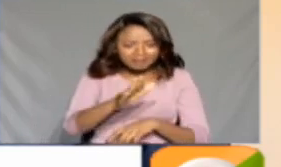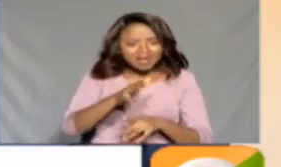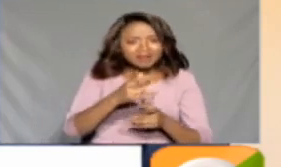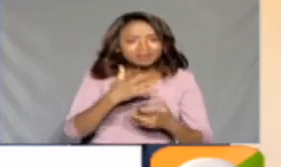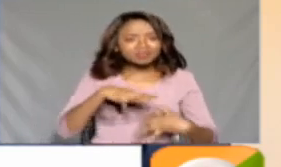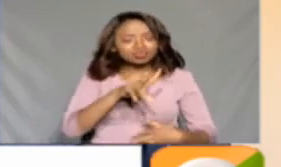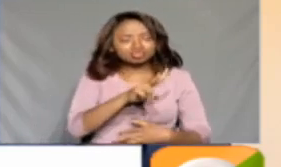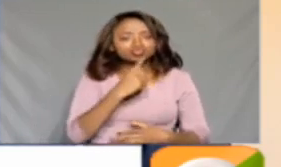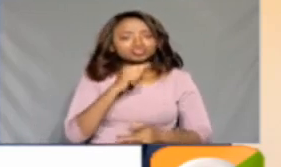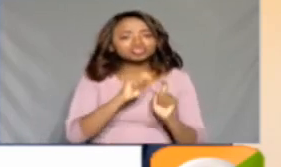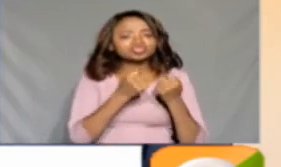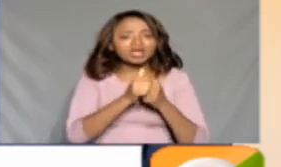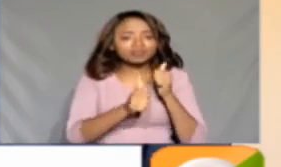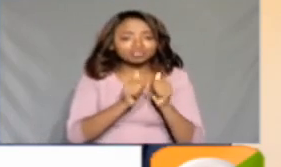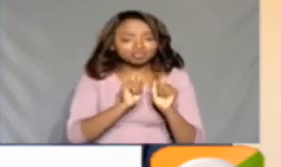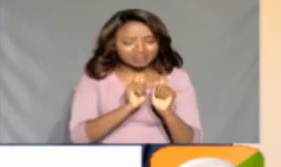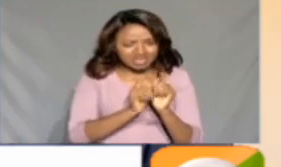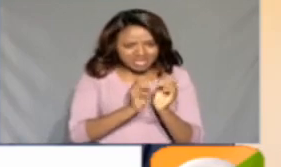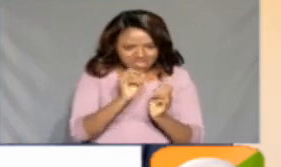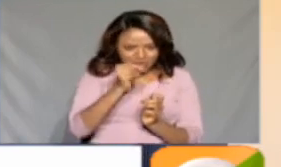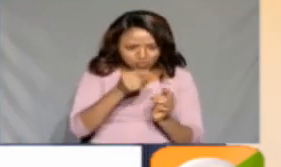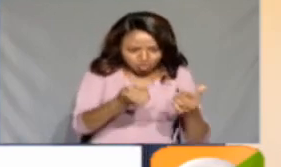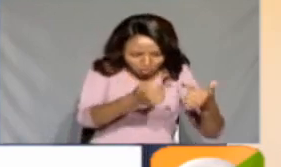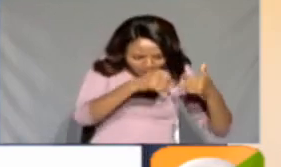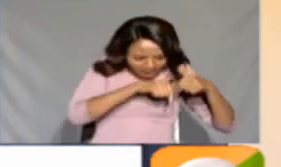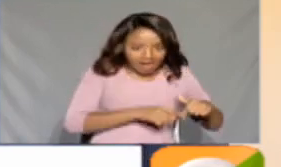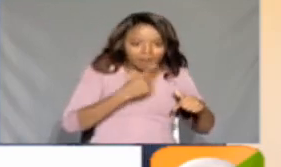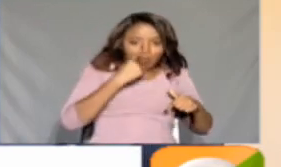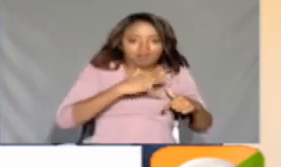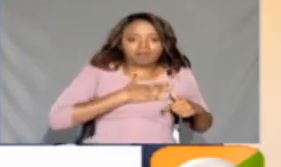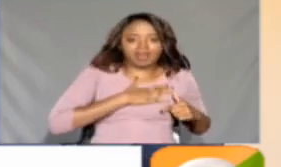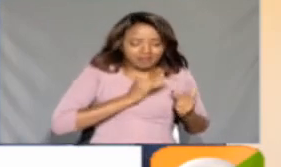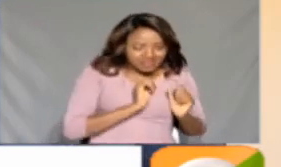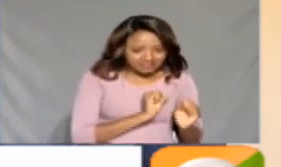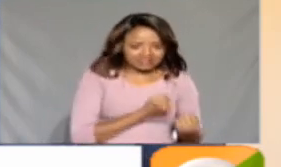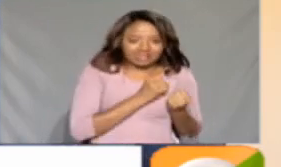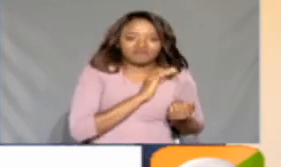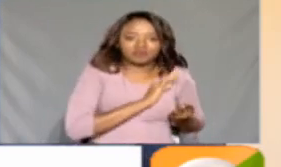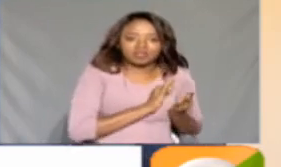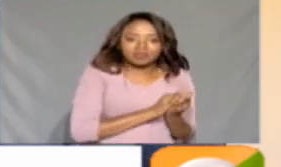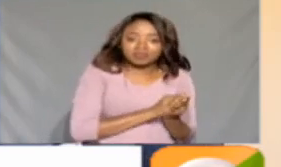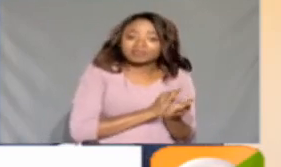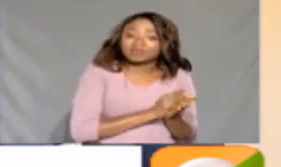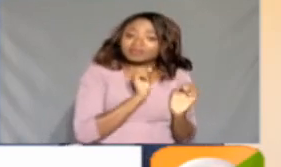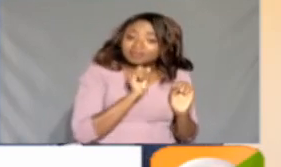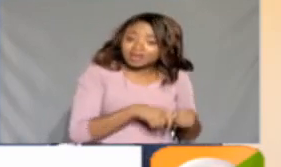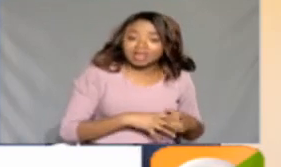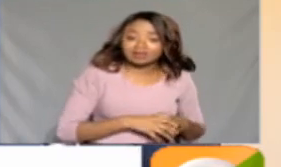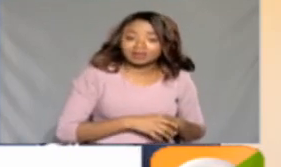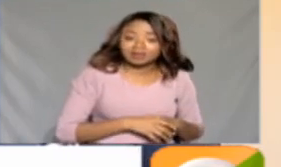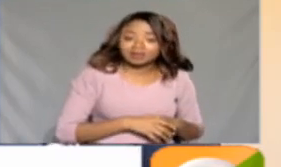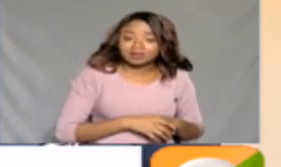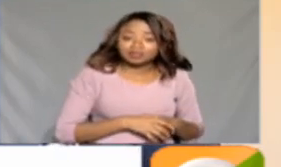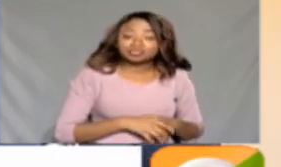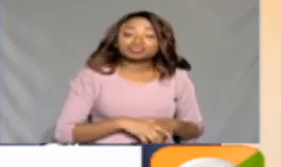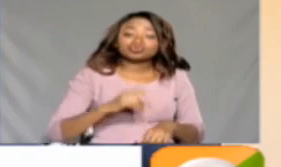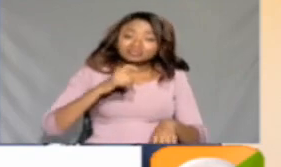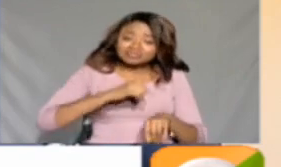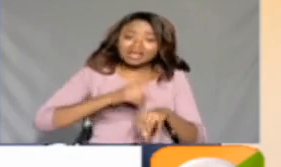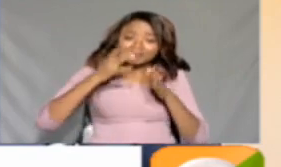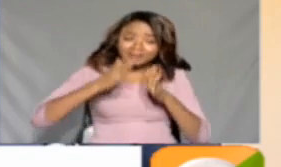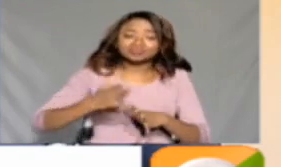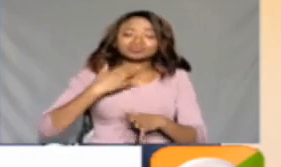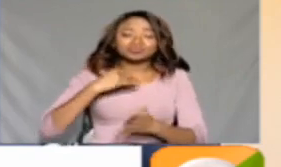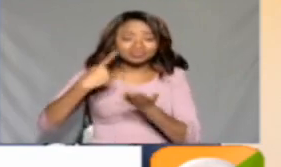from persecution ended up in my home. That was the only safe place where they could be. So really, when somebody wants to talk about